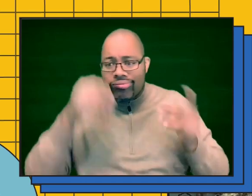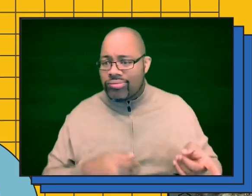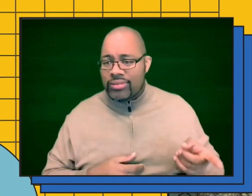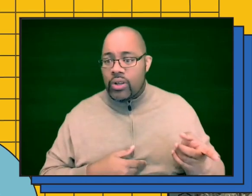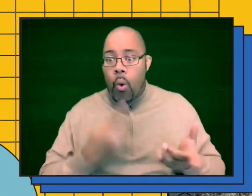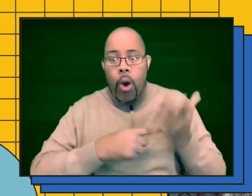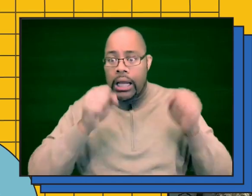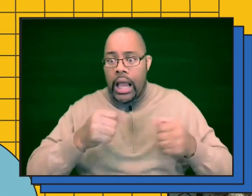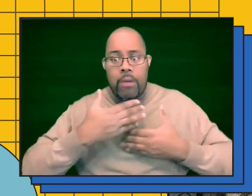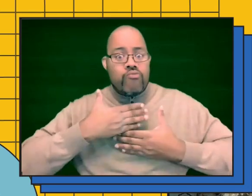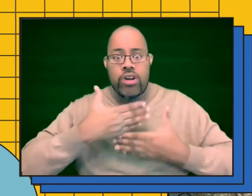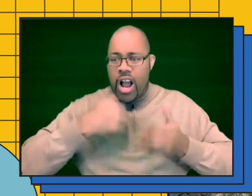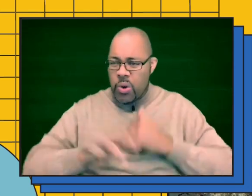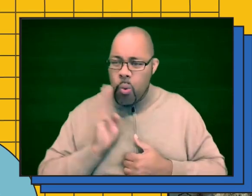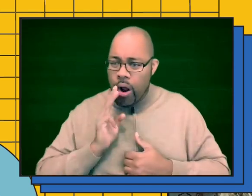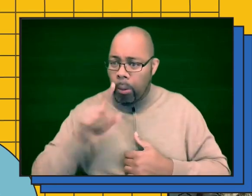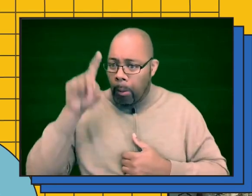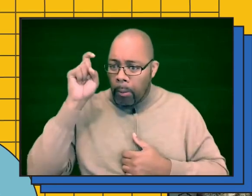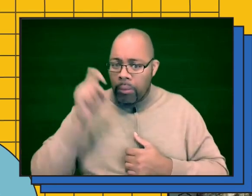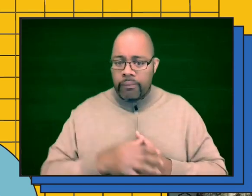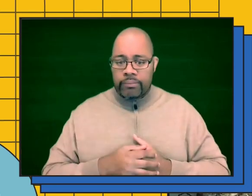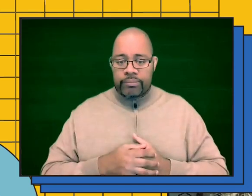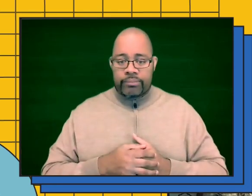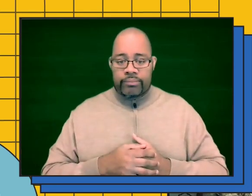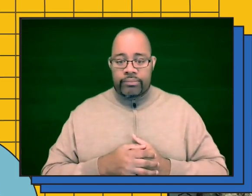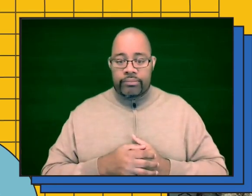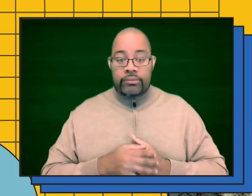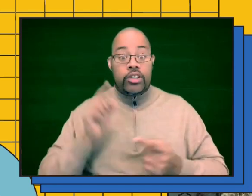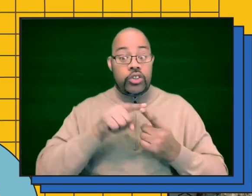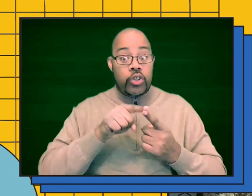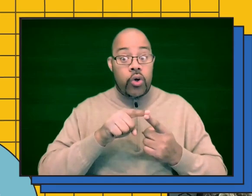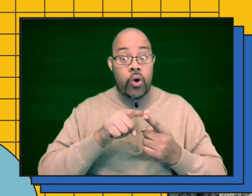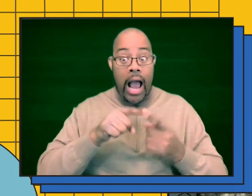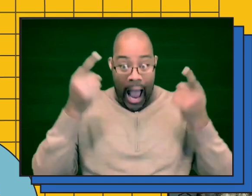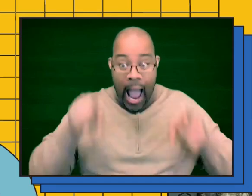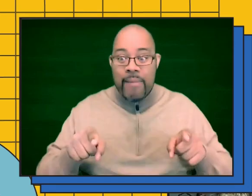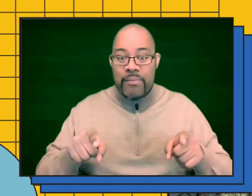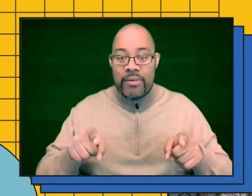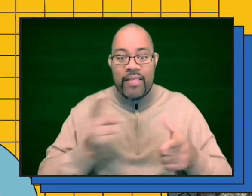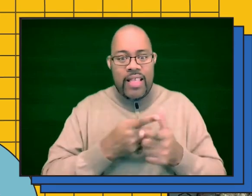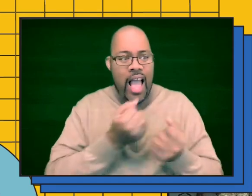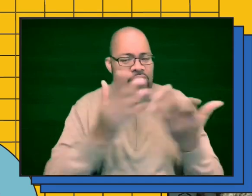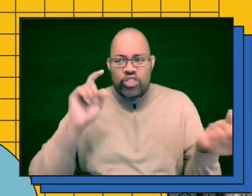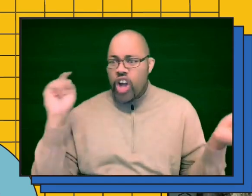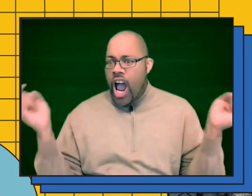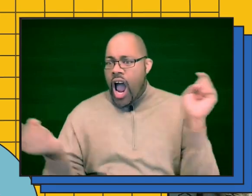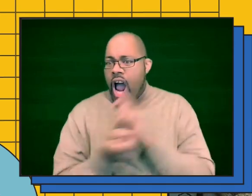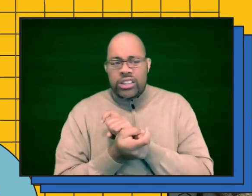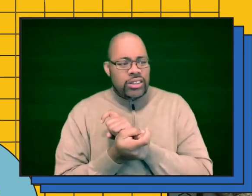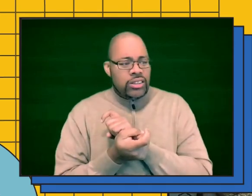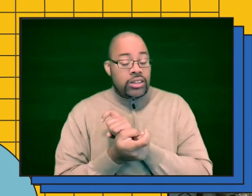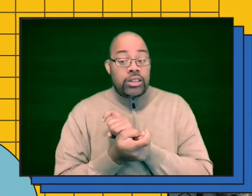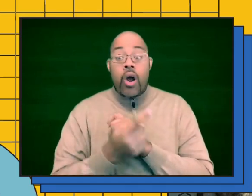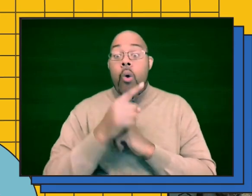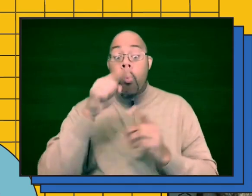not know that she could breathe underwater until she does. And then everything